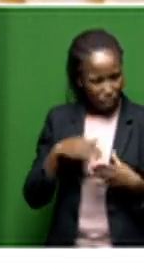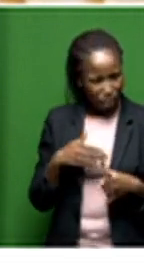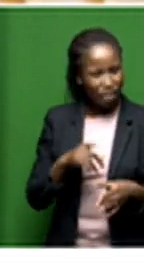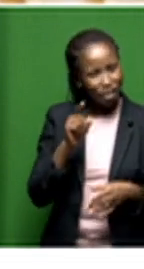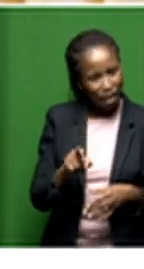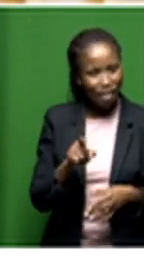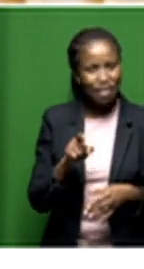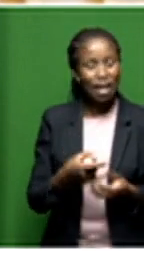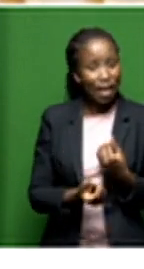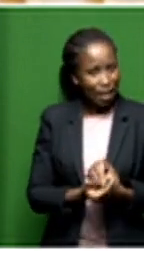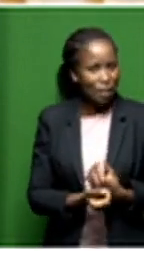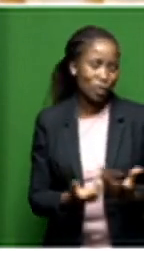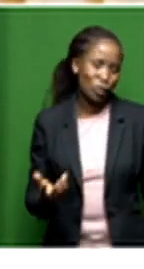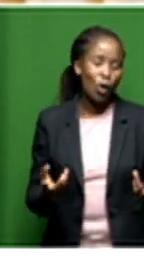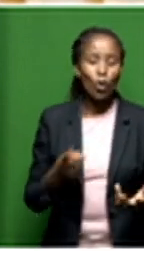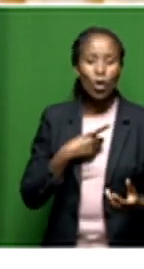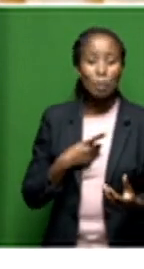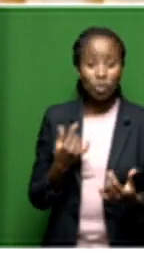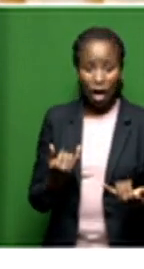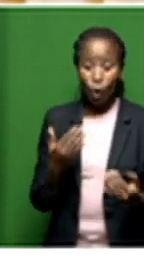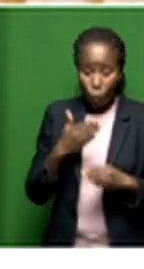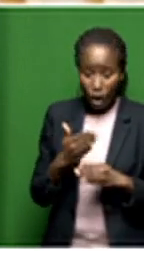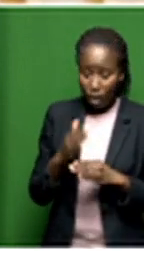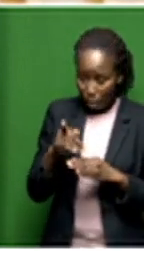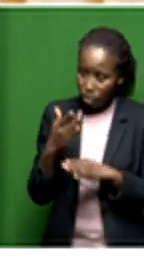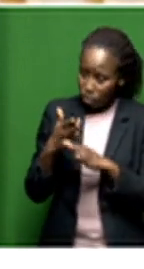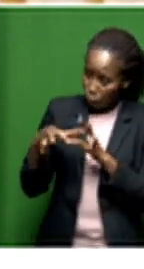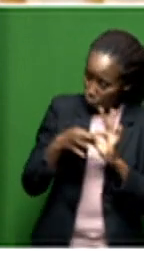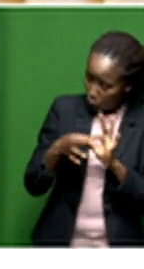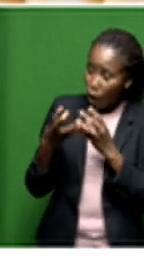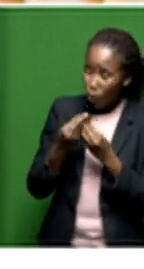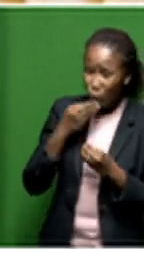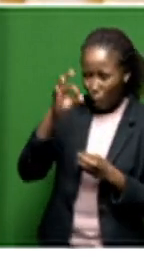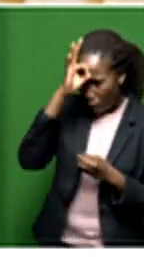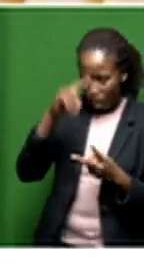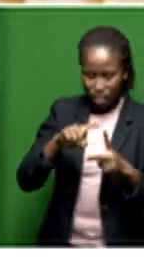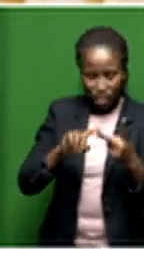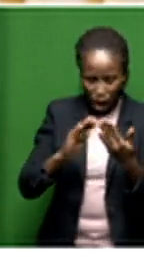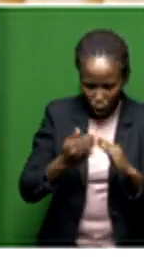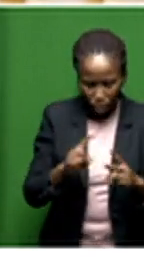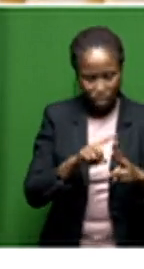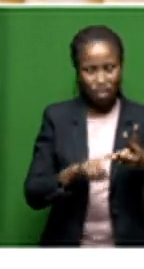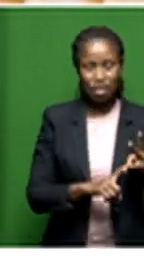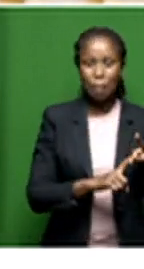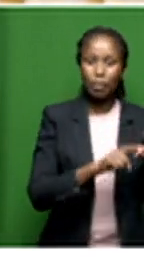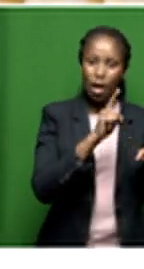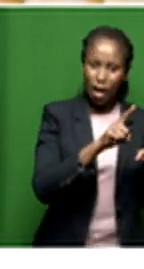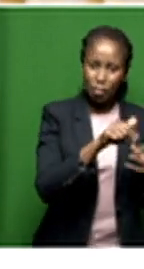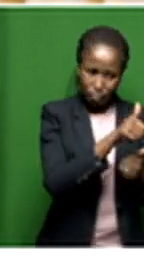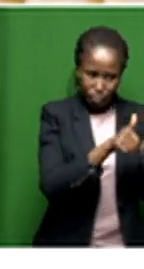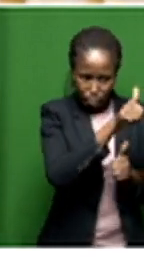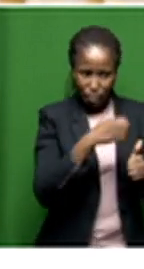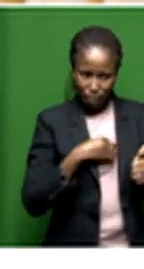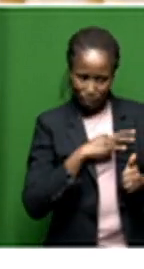And this is the working that we've got together with SABC, together with communities and together with the authorities within